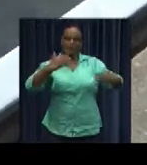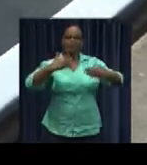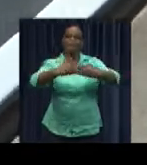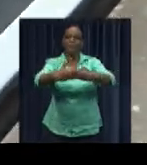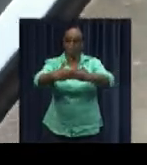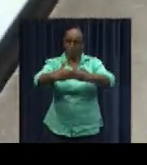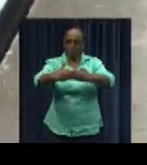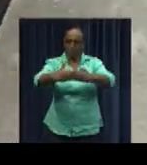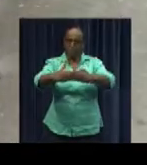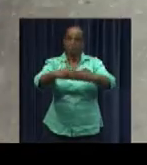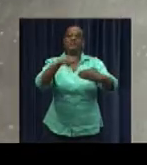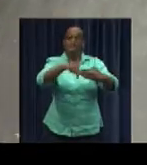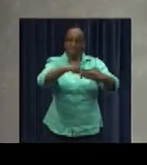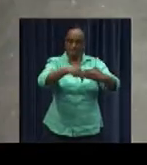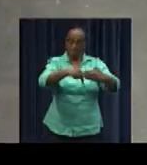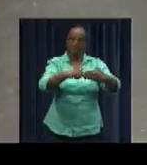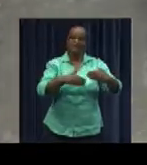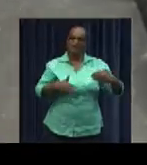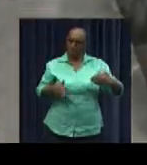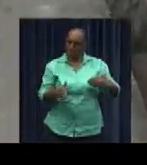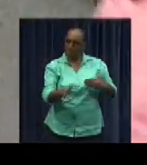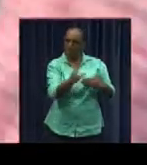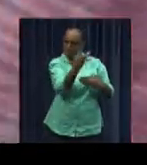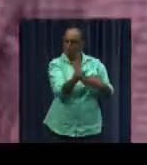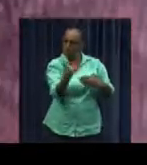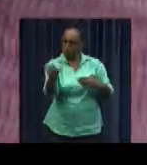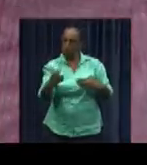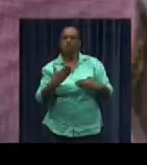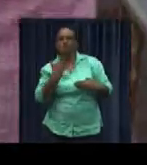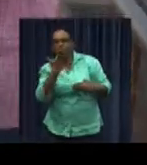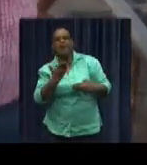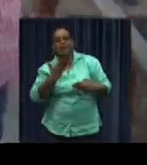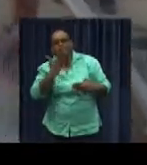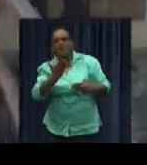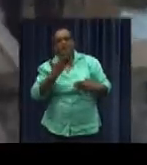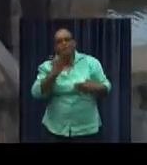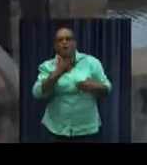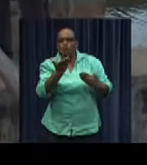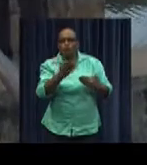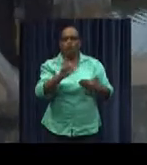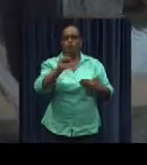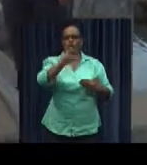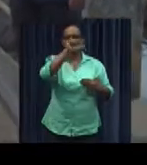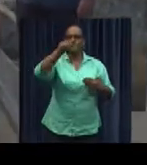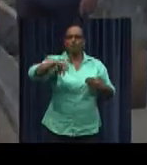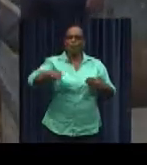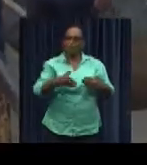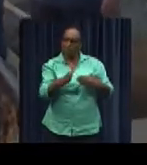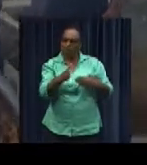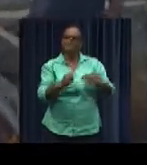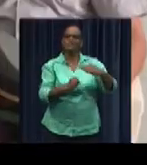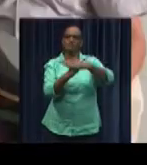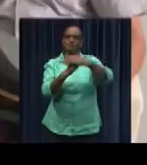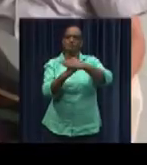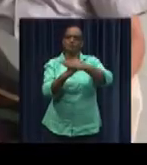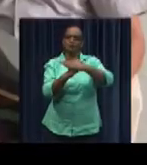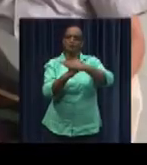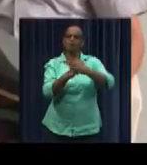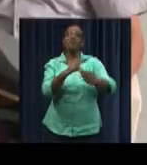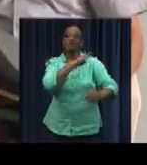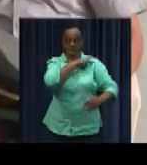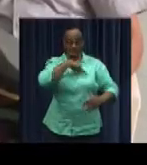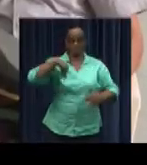up channels. Local fishermen urged to address this problem so swamp fishing can be